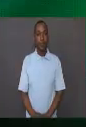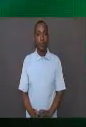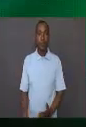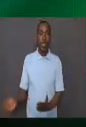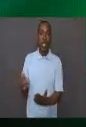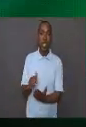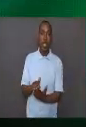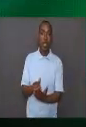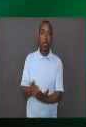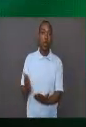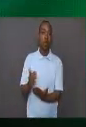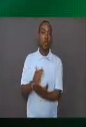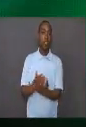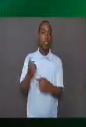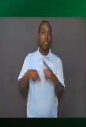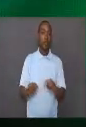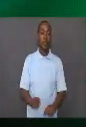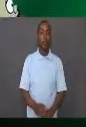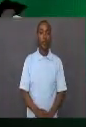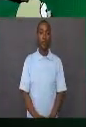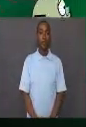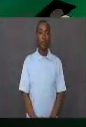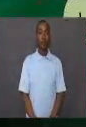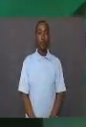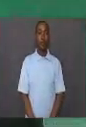Let's get back to our lesson.